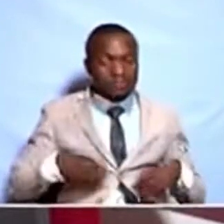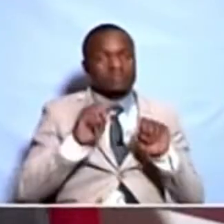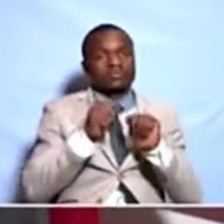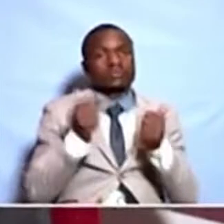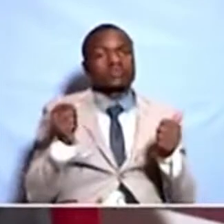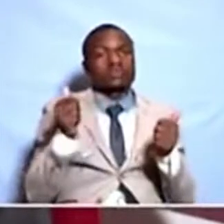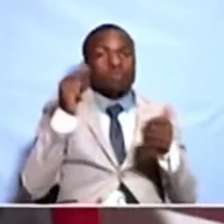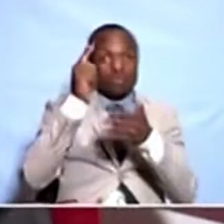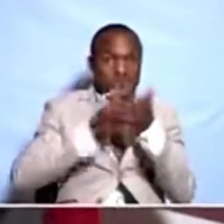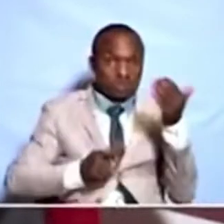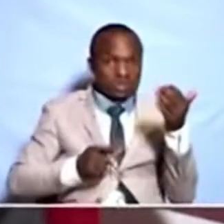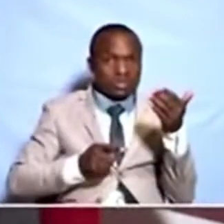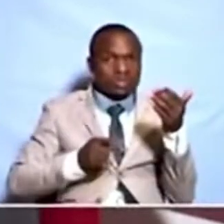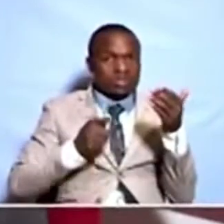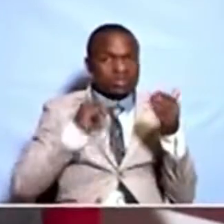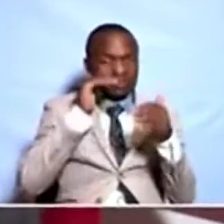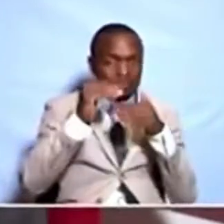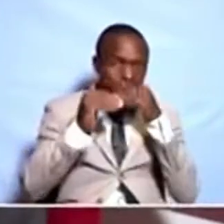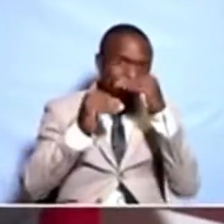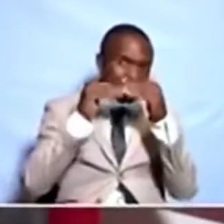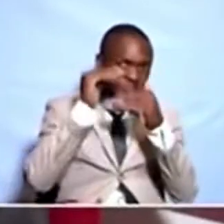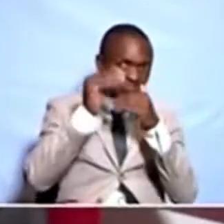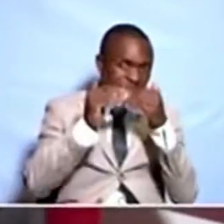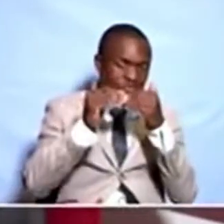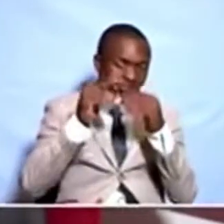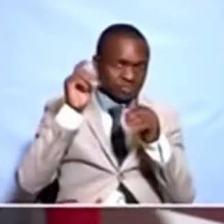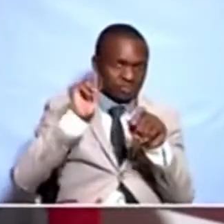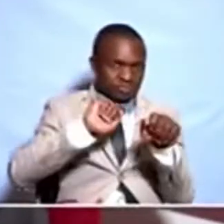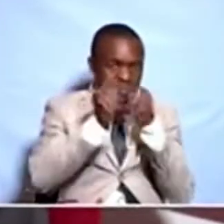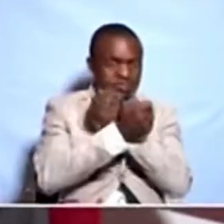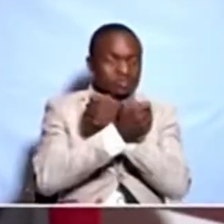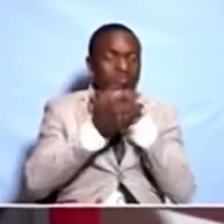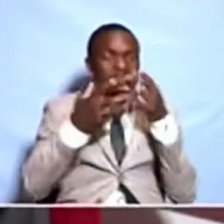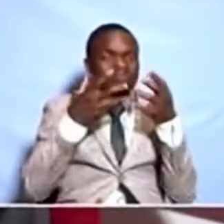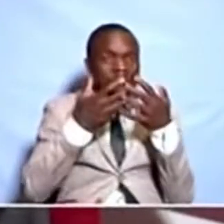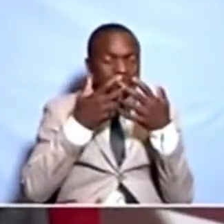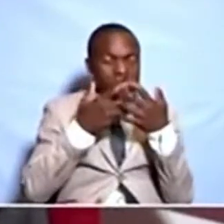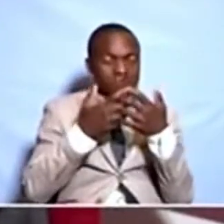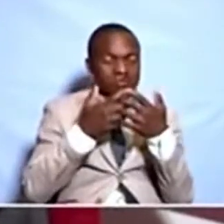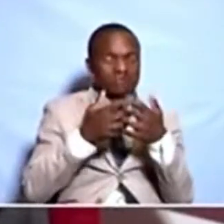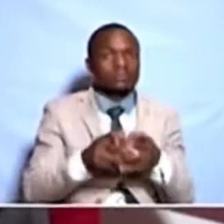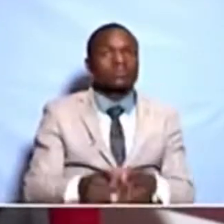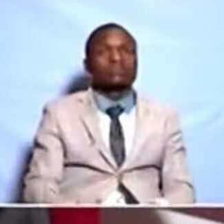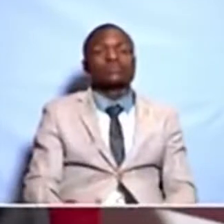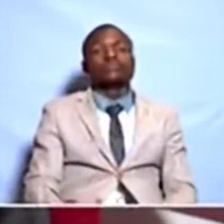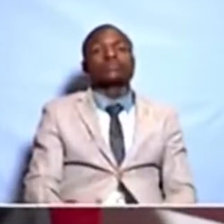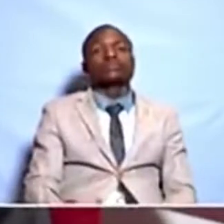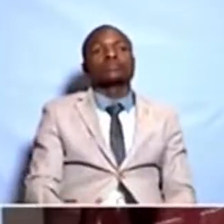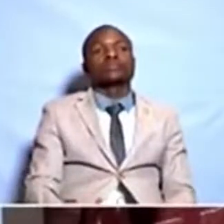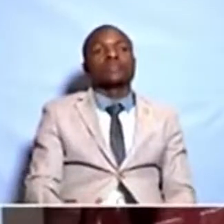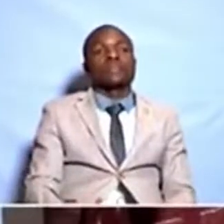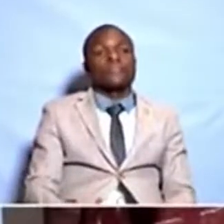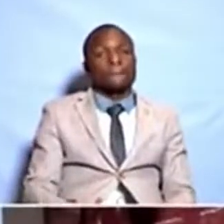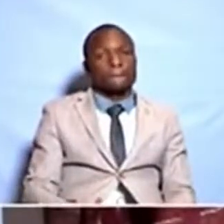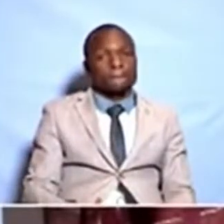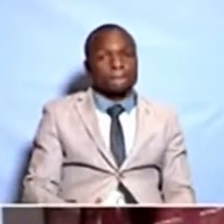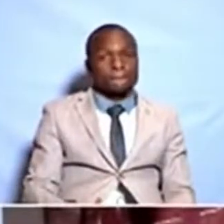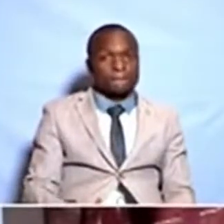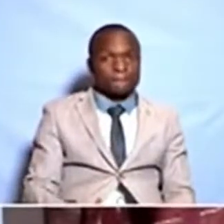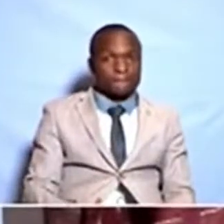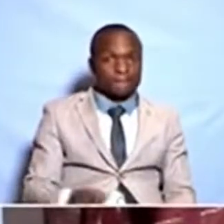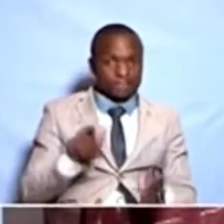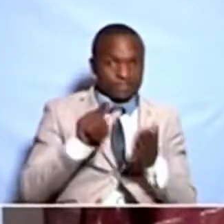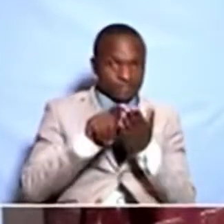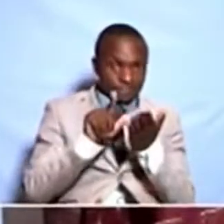of engine, and the requirements that are involved in the process? Yeah, basically, the law requires